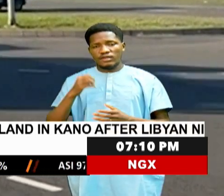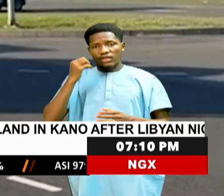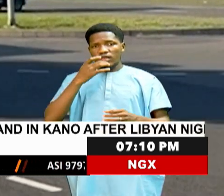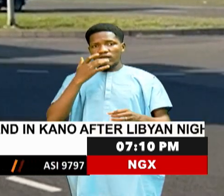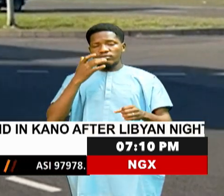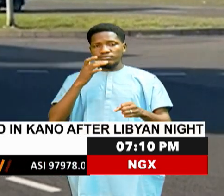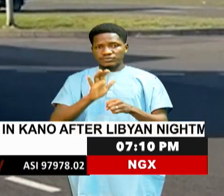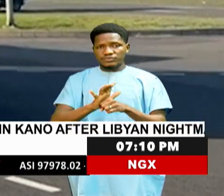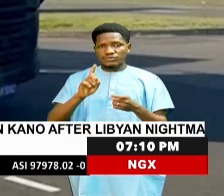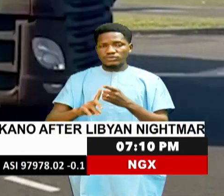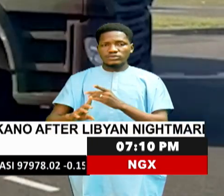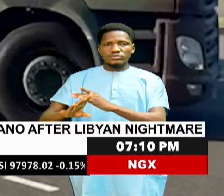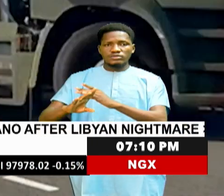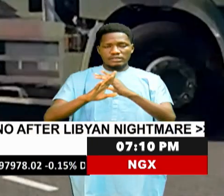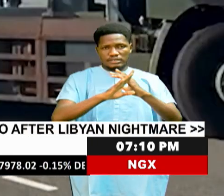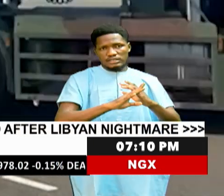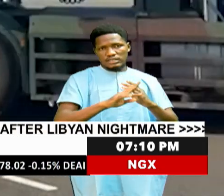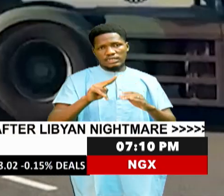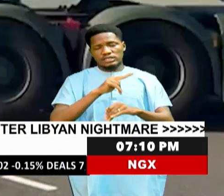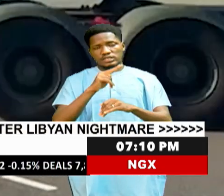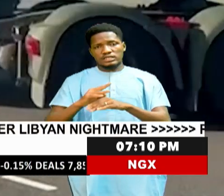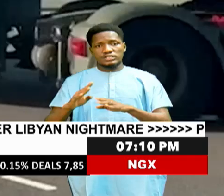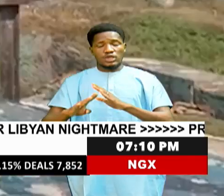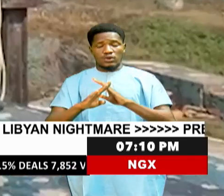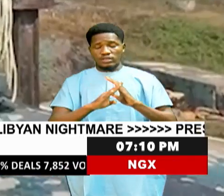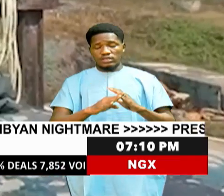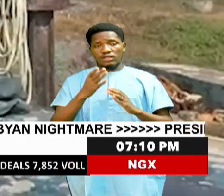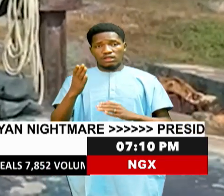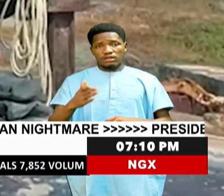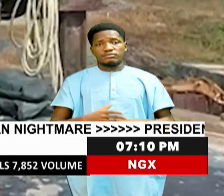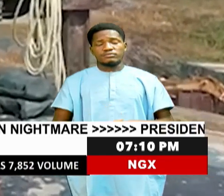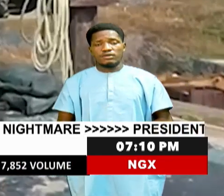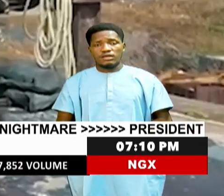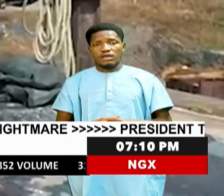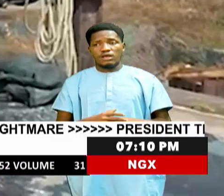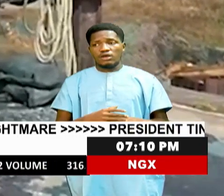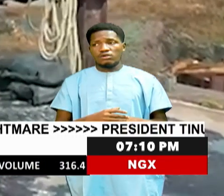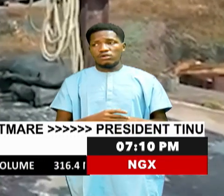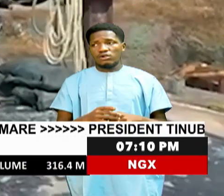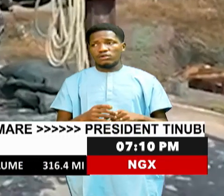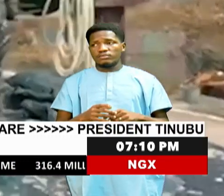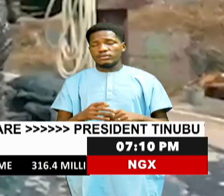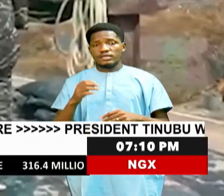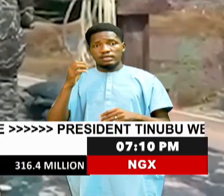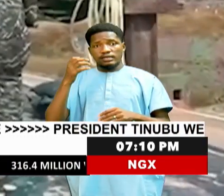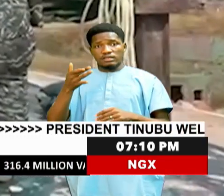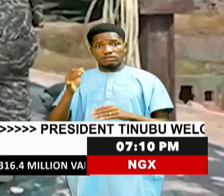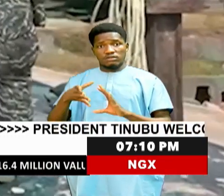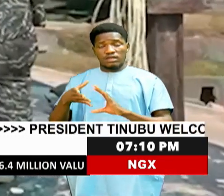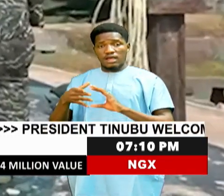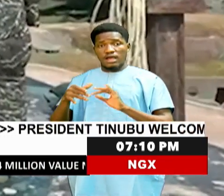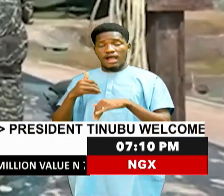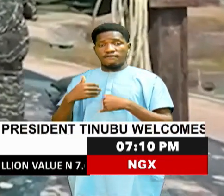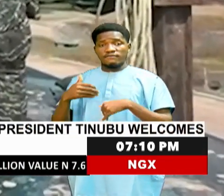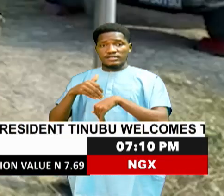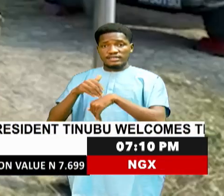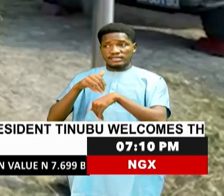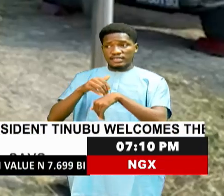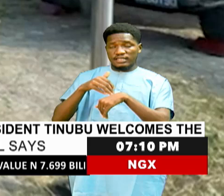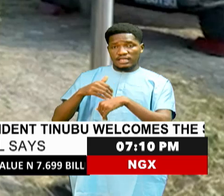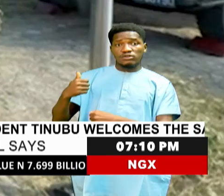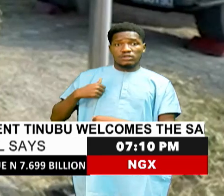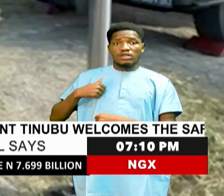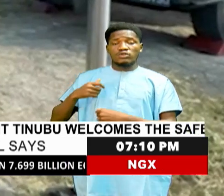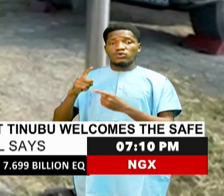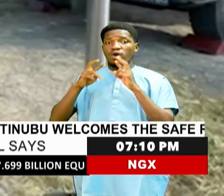and safeguard national security, while the defense ministry said it had dispatched appropriate forces in response to the drills. As